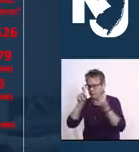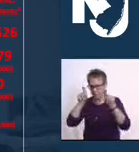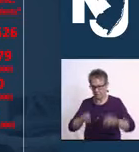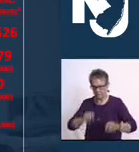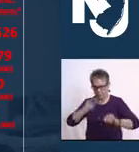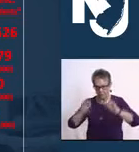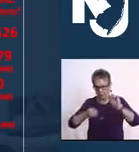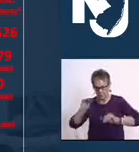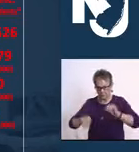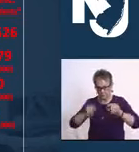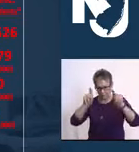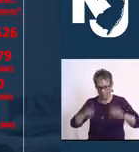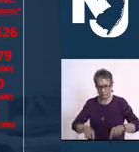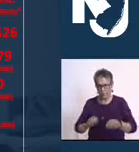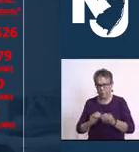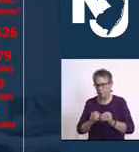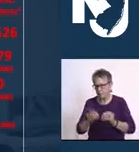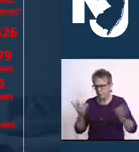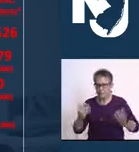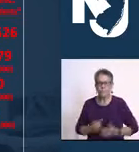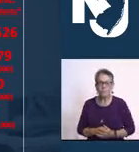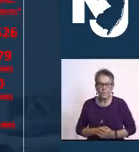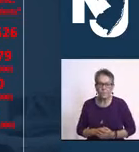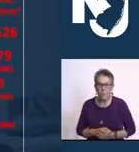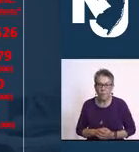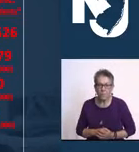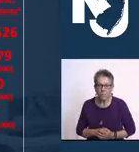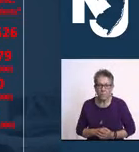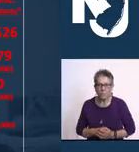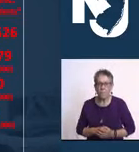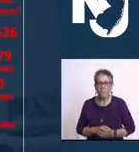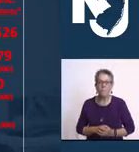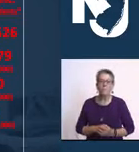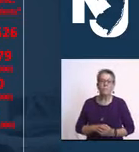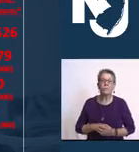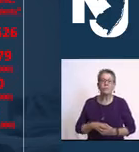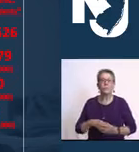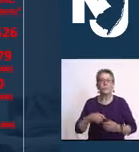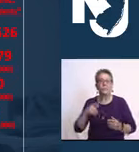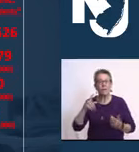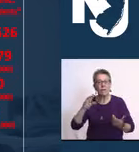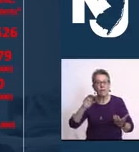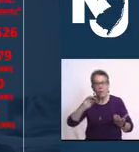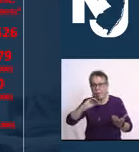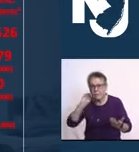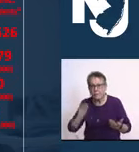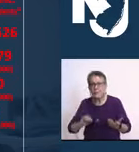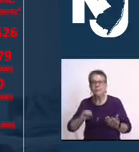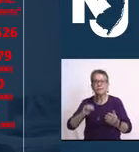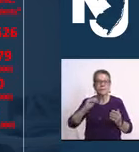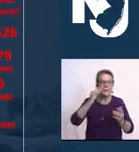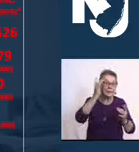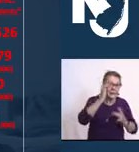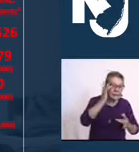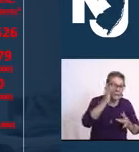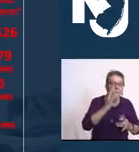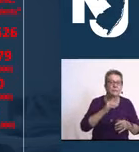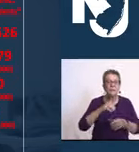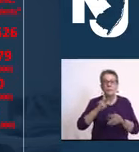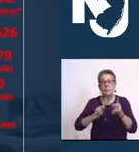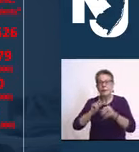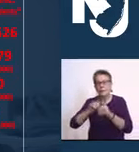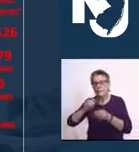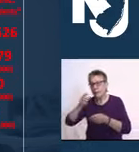illness, hospitalization, and death among those categories is, in a word, stark. Just take a look at that,